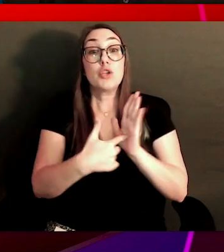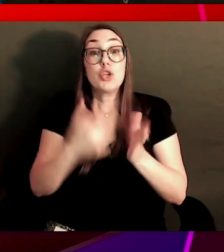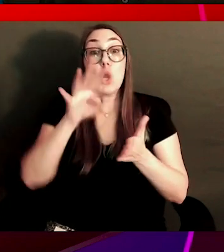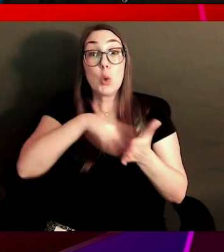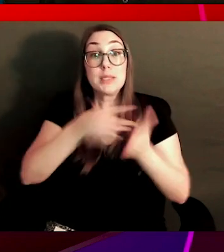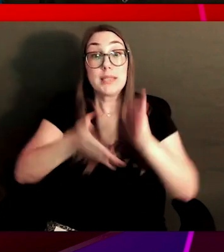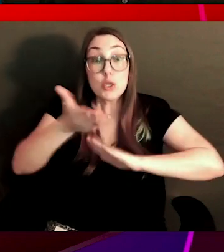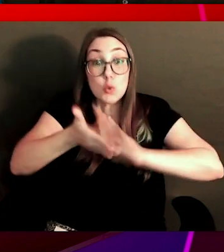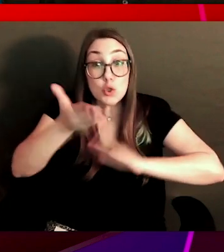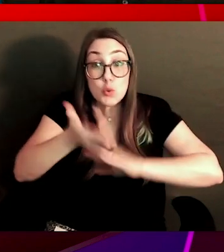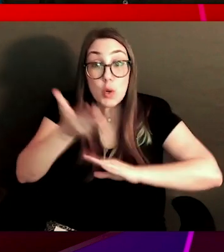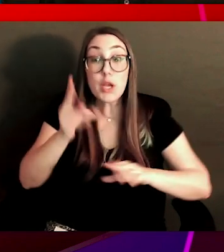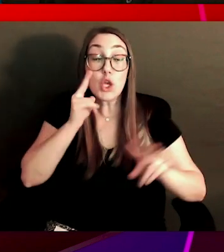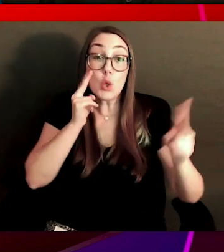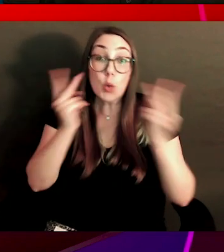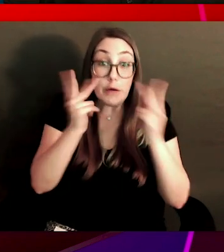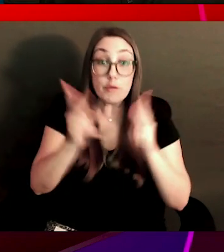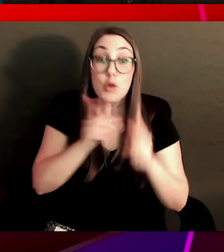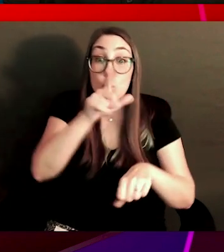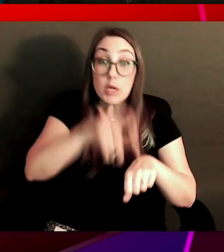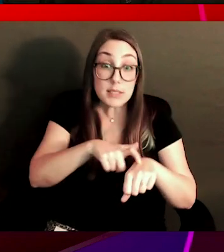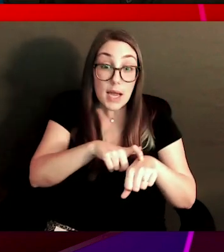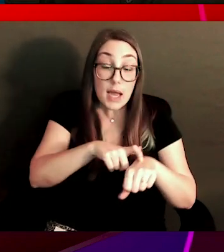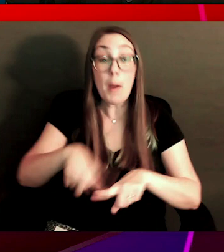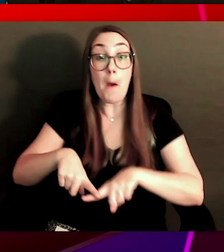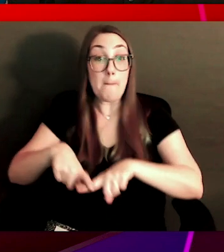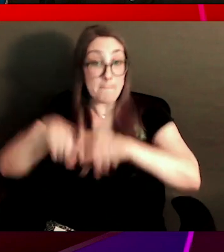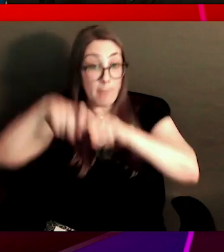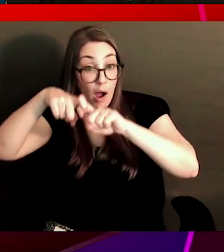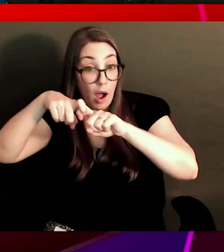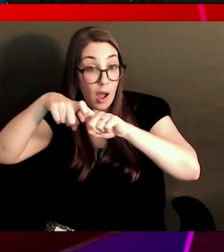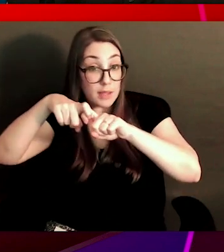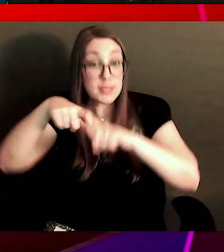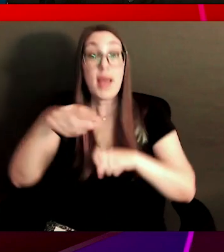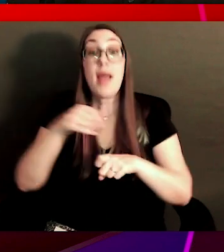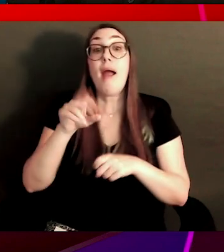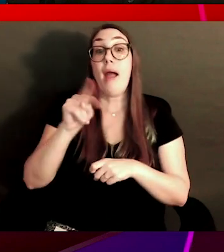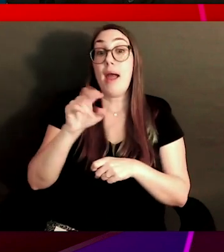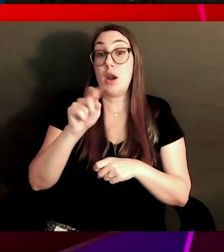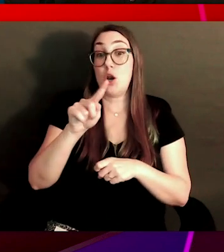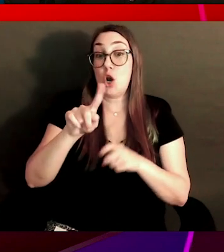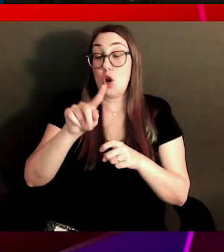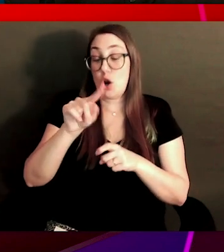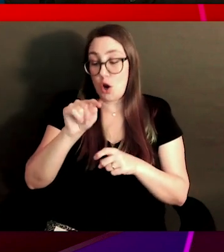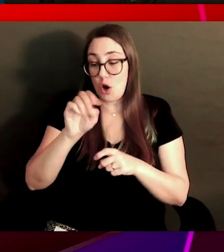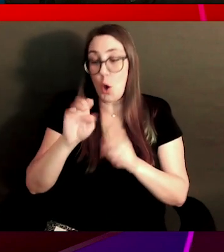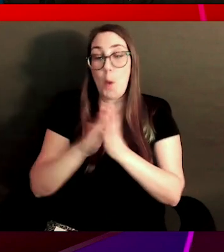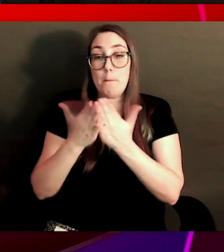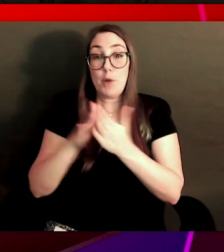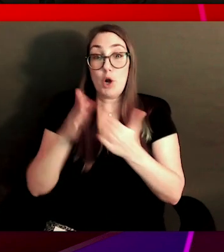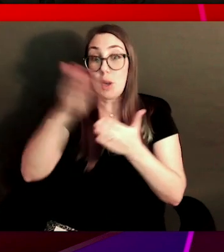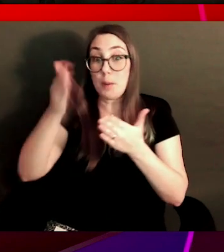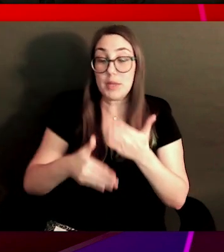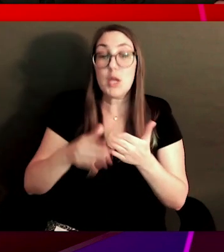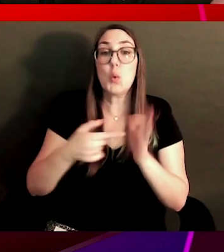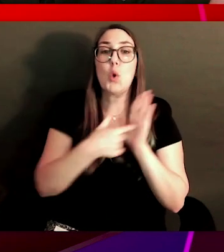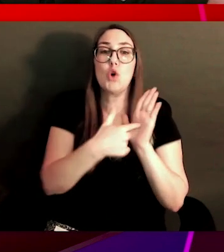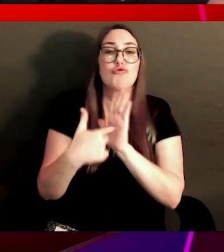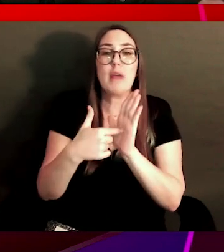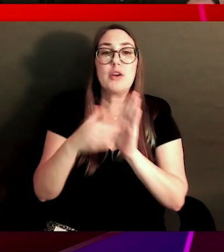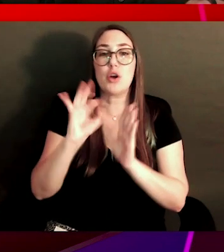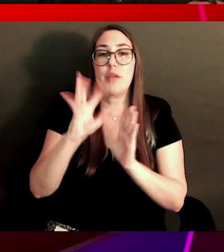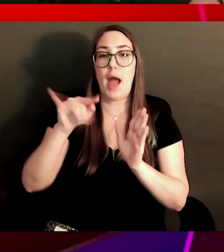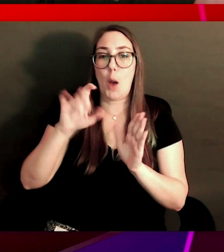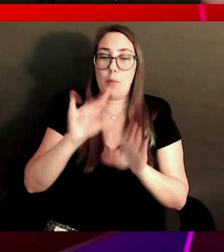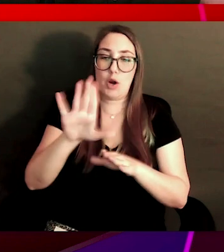view them in real time, you can pause them, and a completed notebook will actually render the output of your job. So I can see if